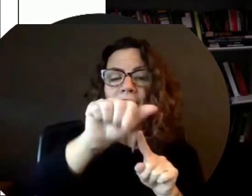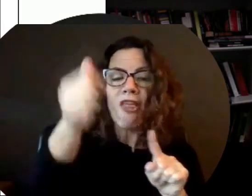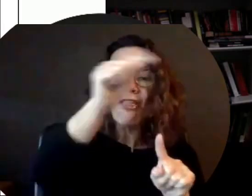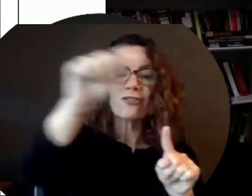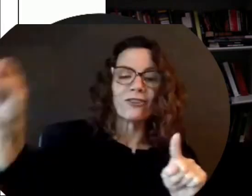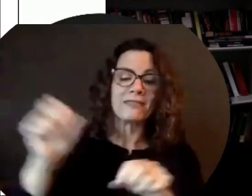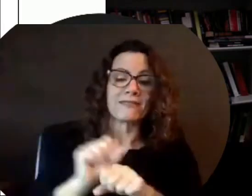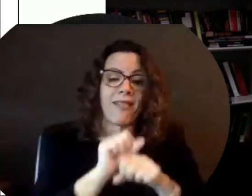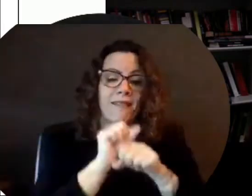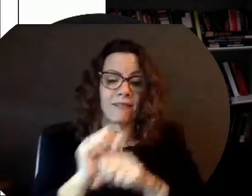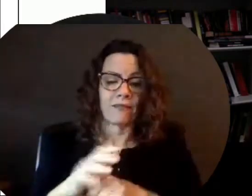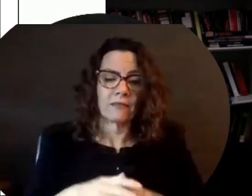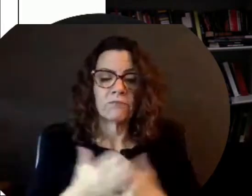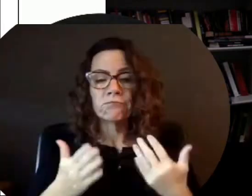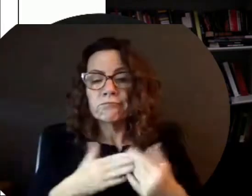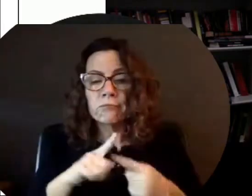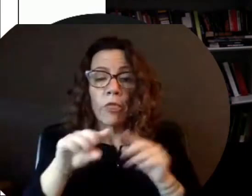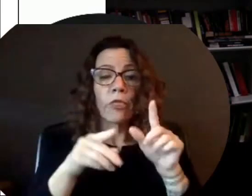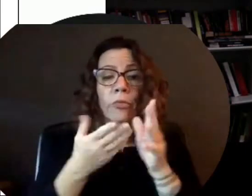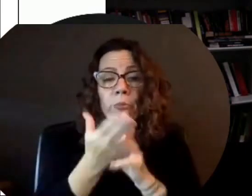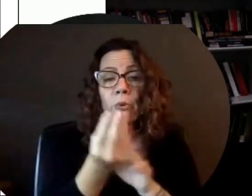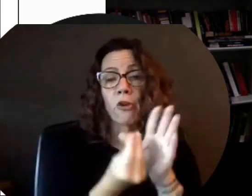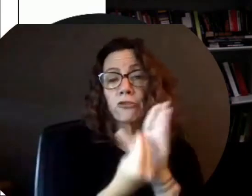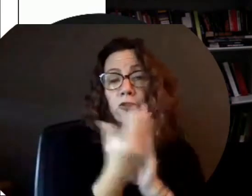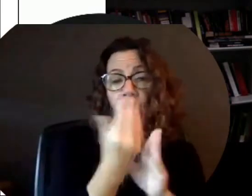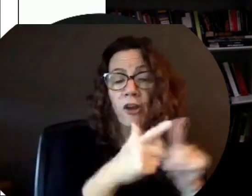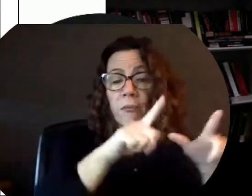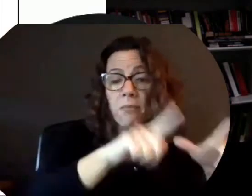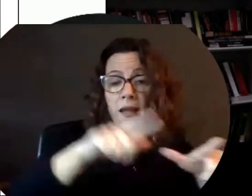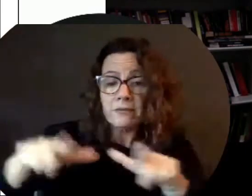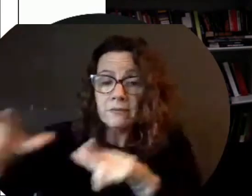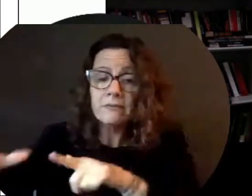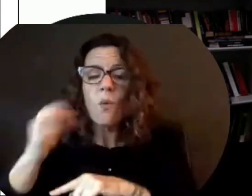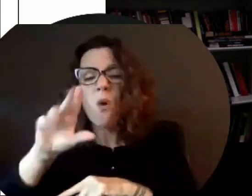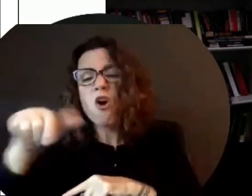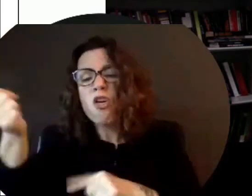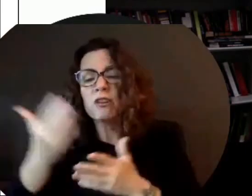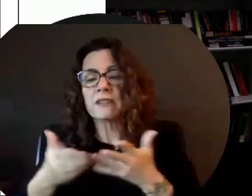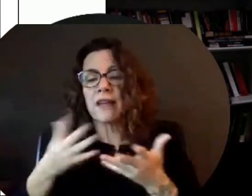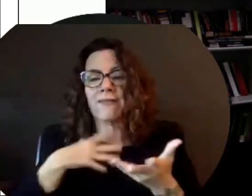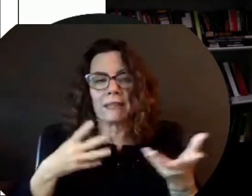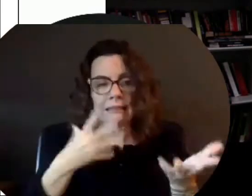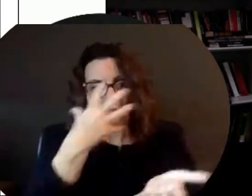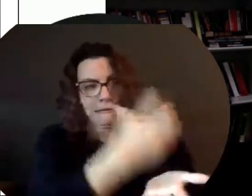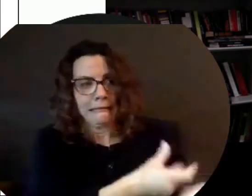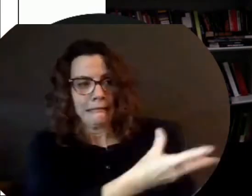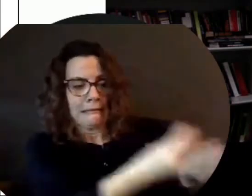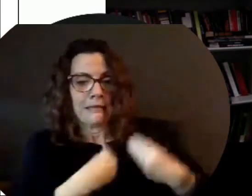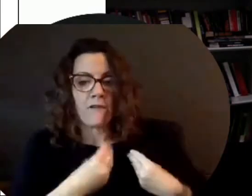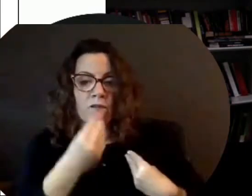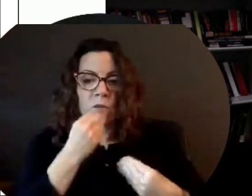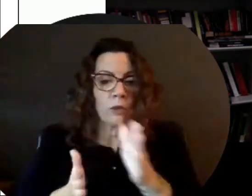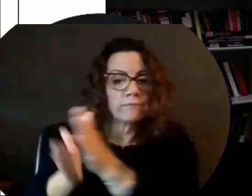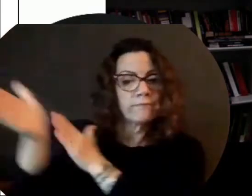about what's about to happen. I mean, and I think when we think about kind of revolutionary abolition in that context, we think